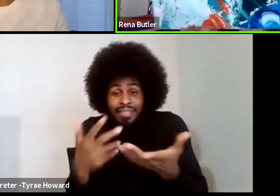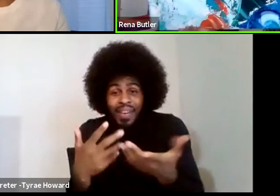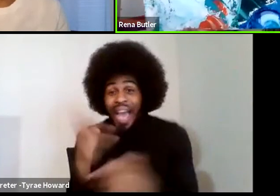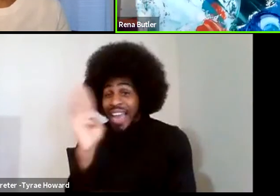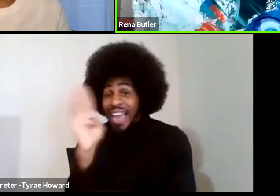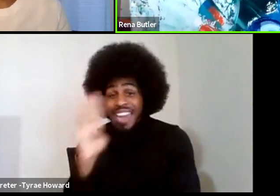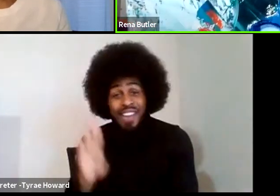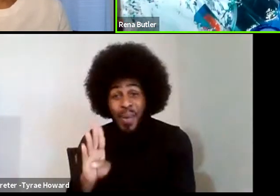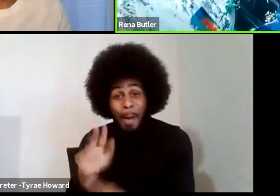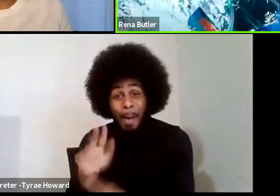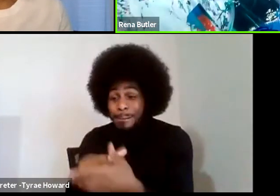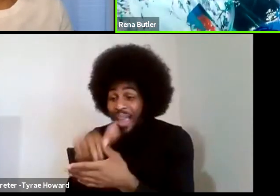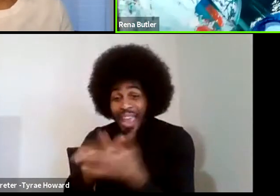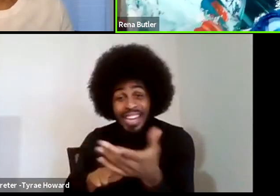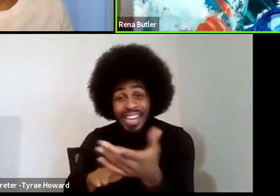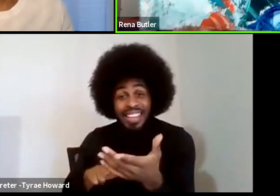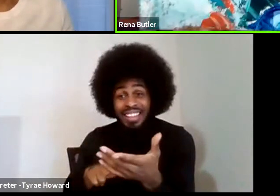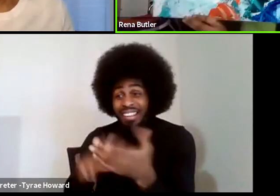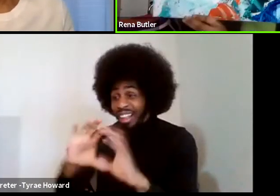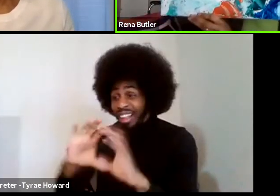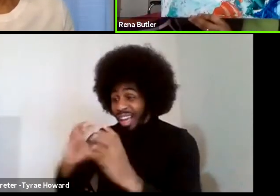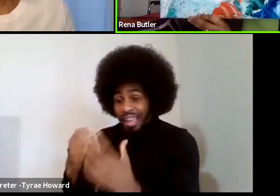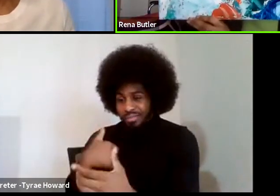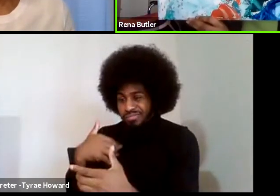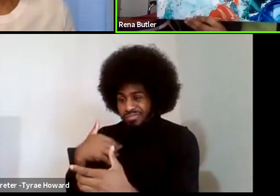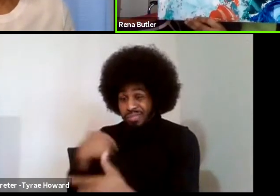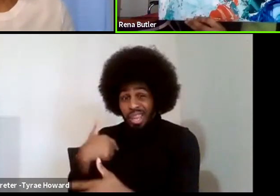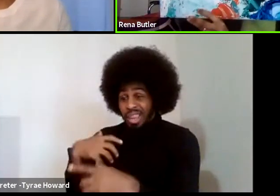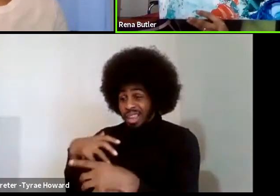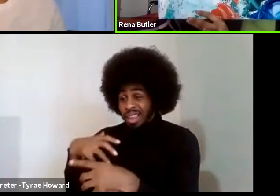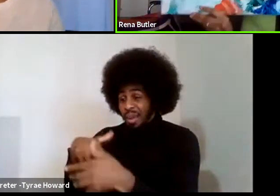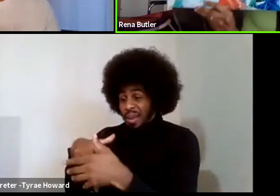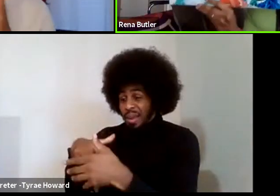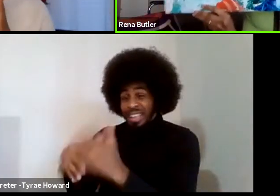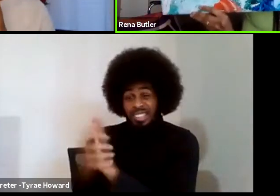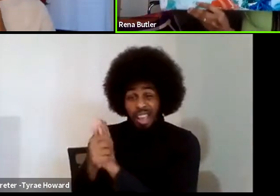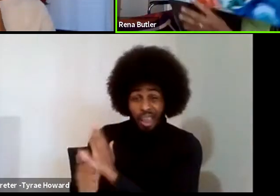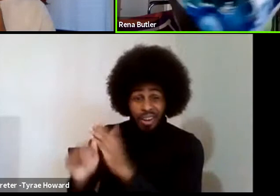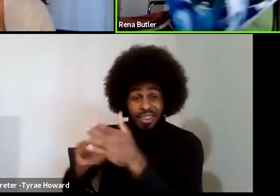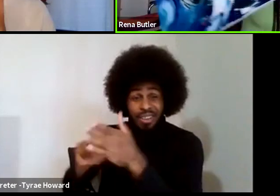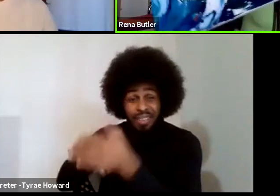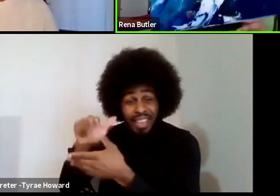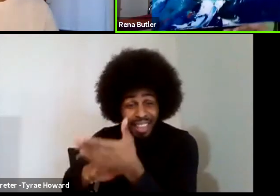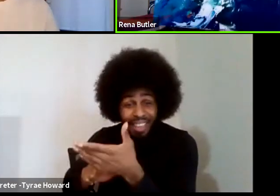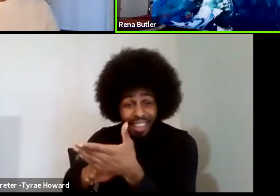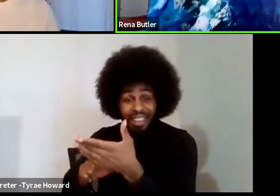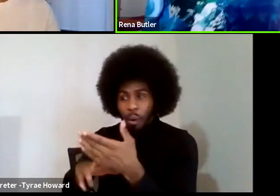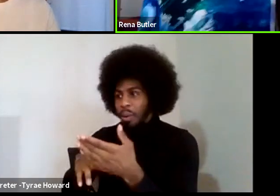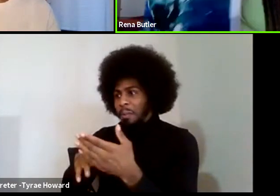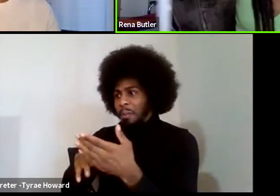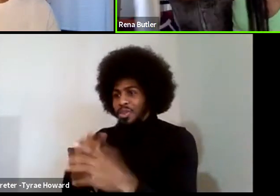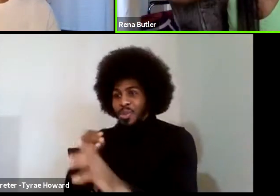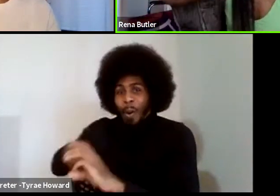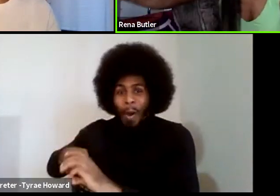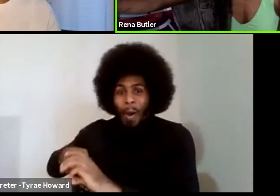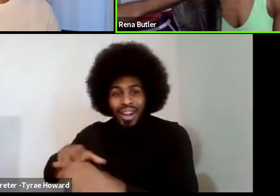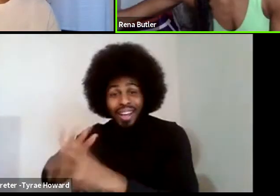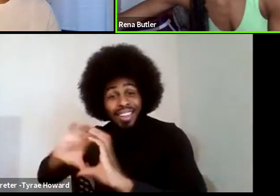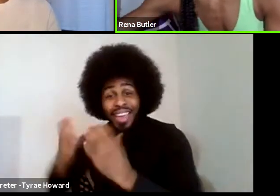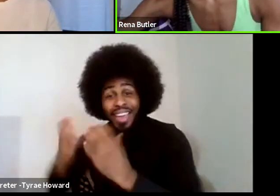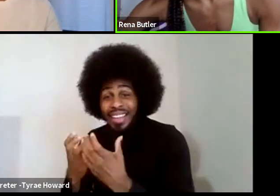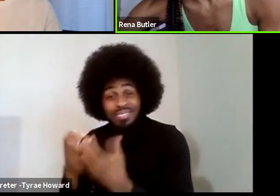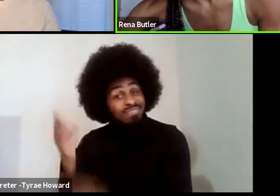or anything, so please don't judge me. I don't know much about structure other than what I learned in school about classicism, maybe some